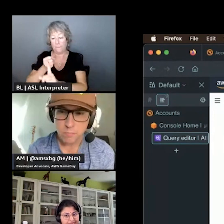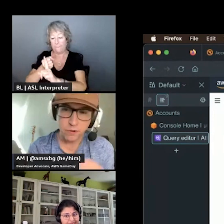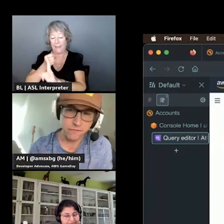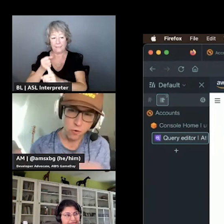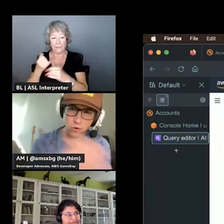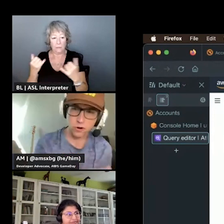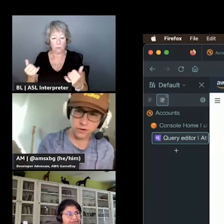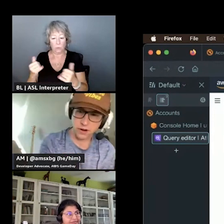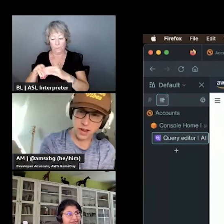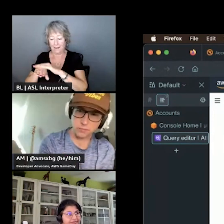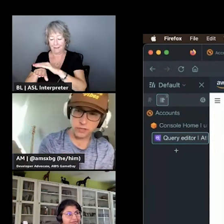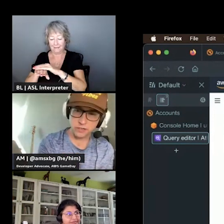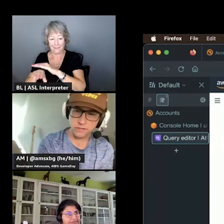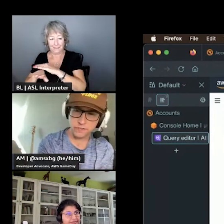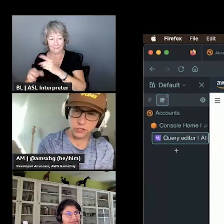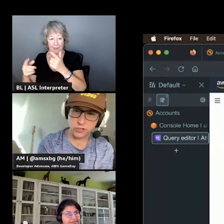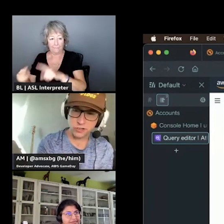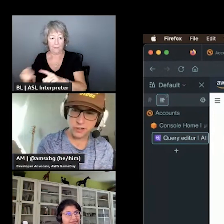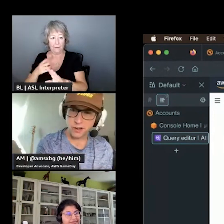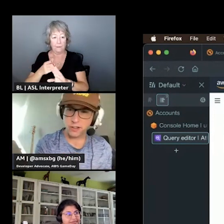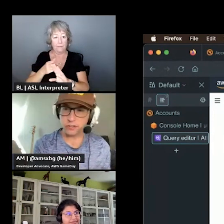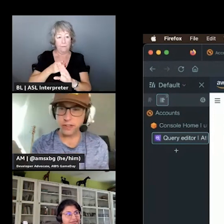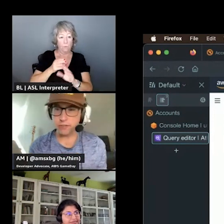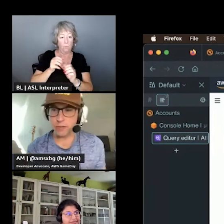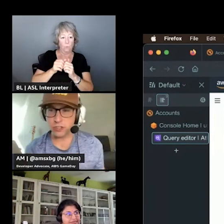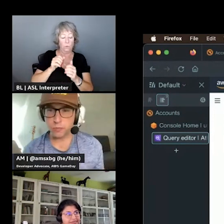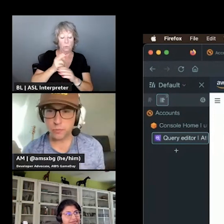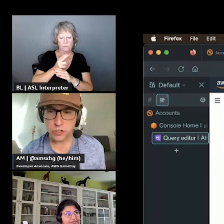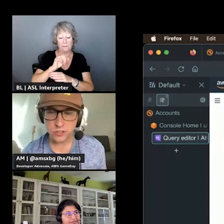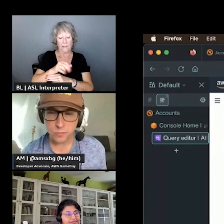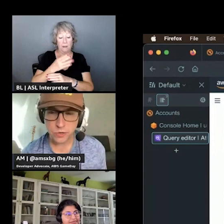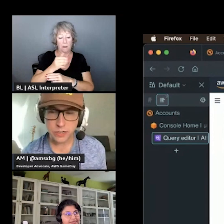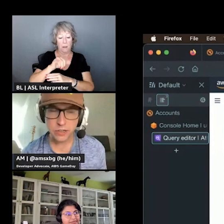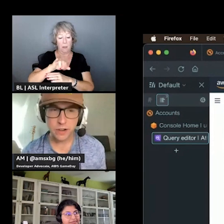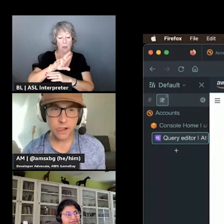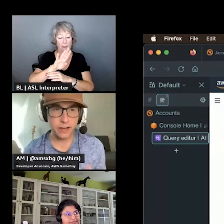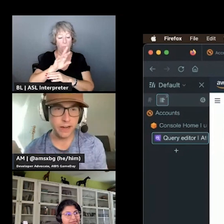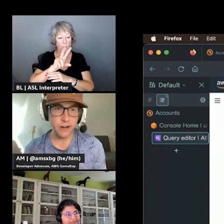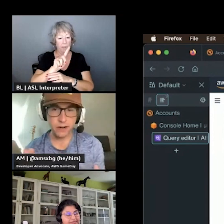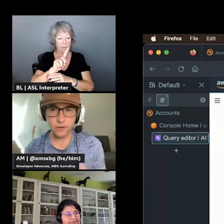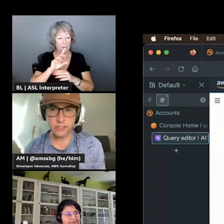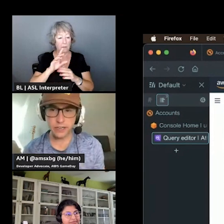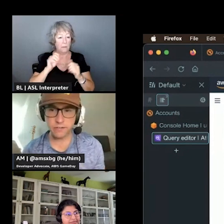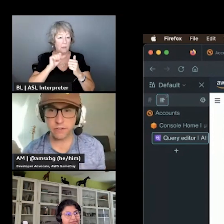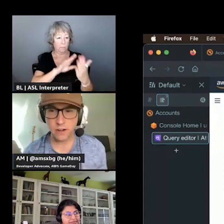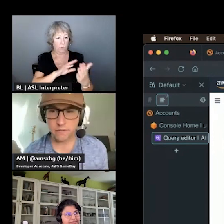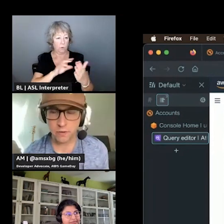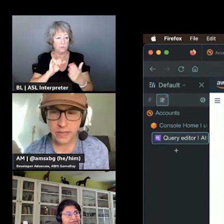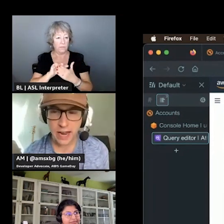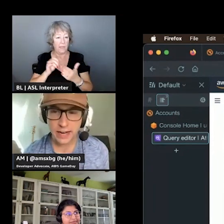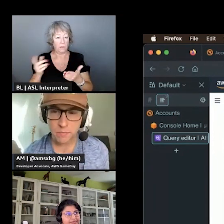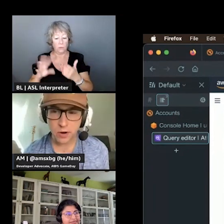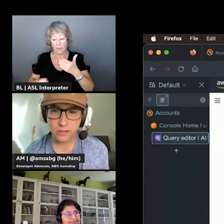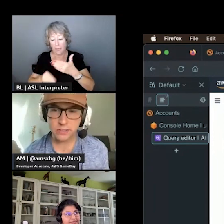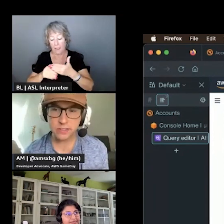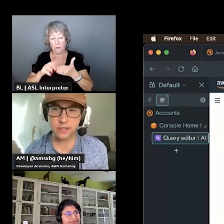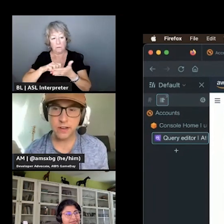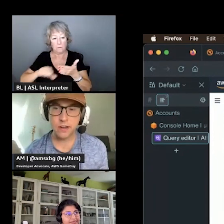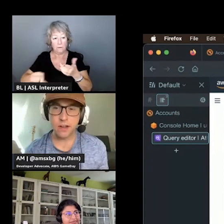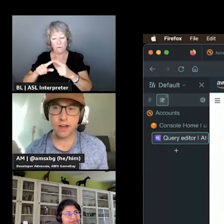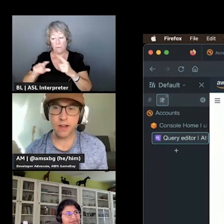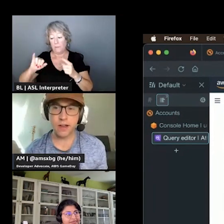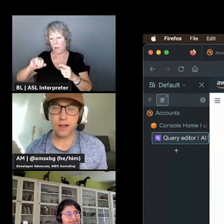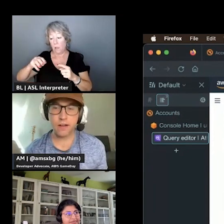out. Before hybrid feature, the Lake Formation permissions would inherit or take from the IAM